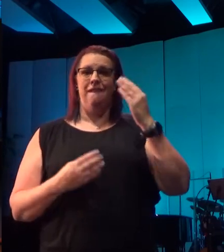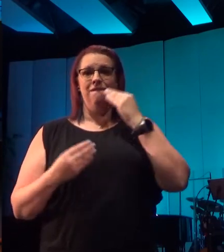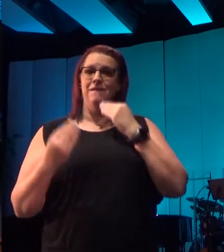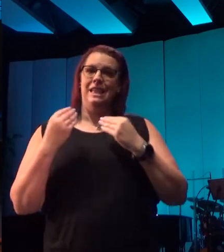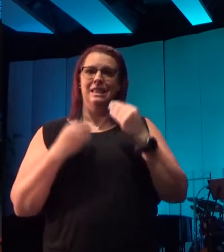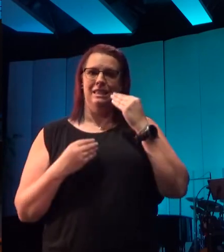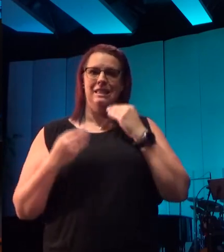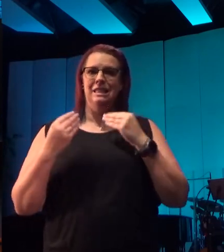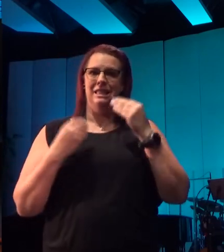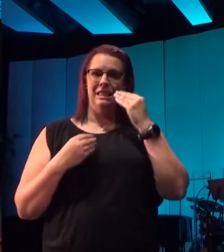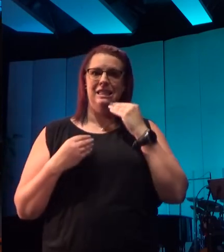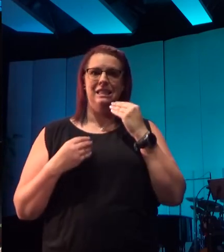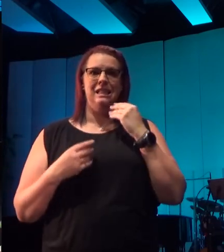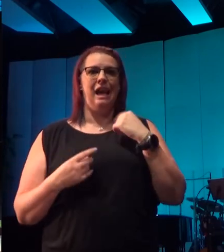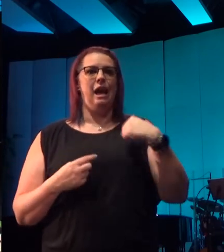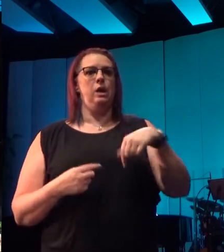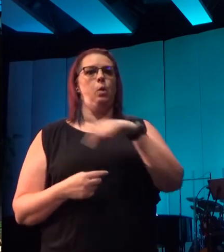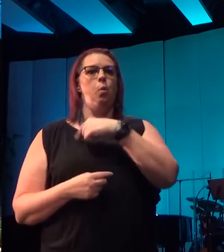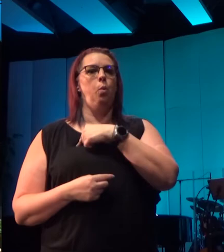eat of